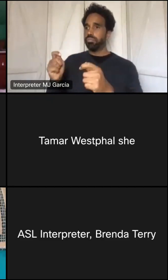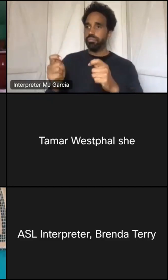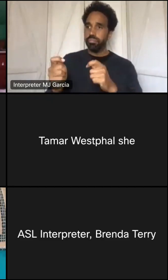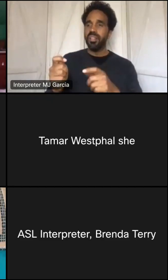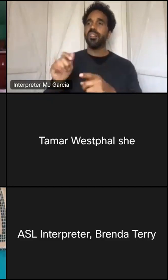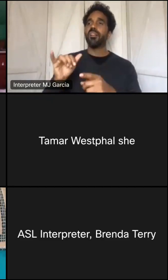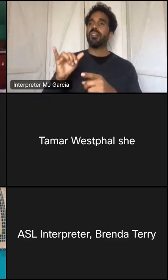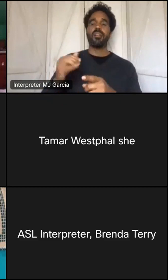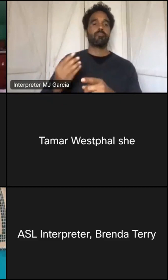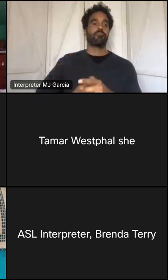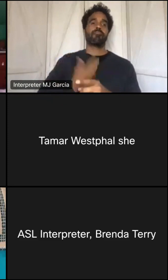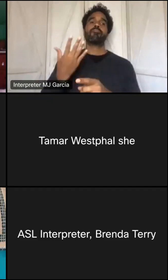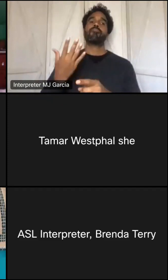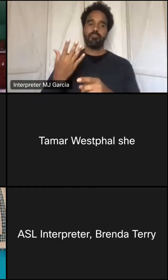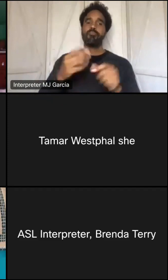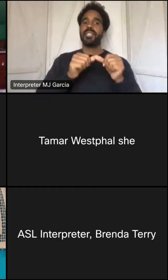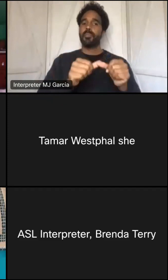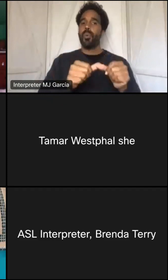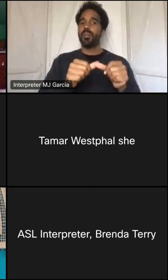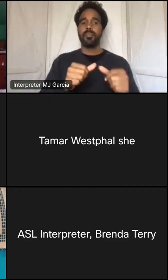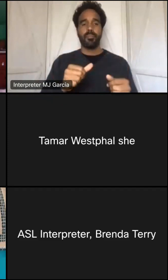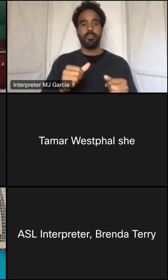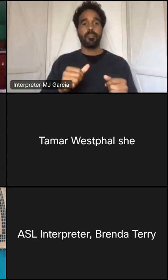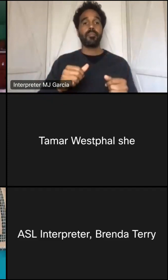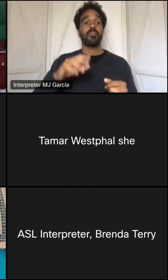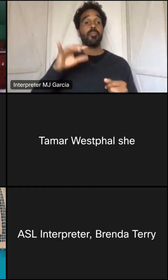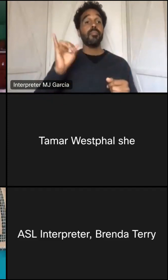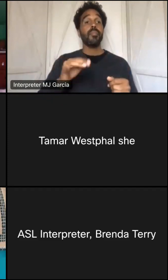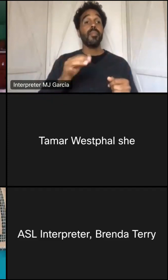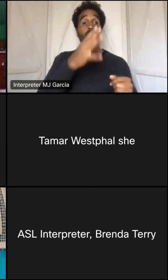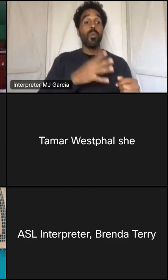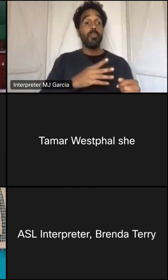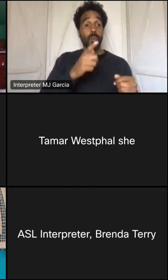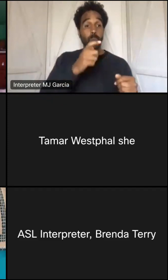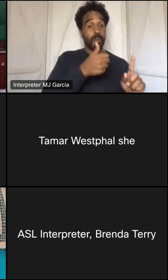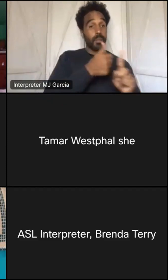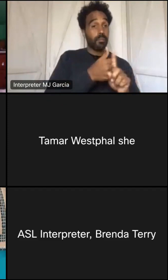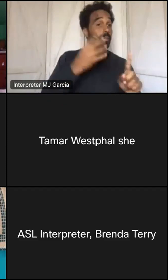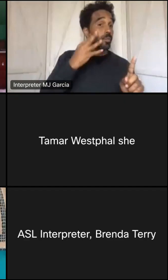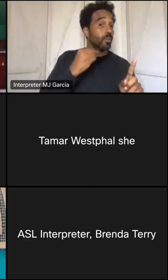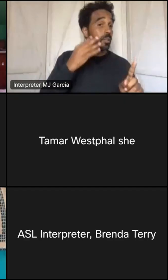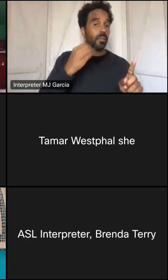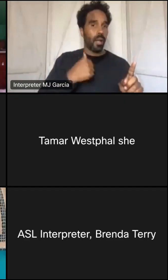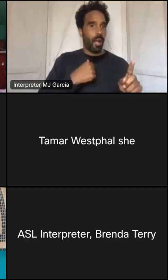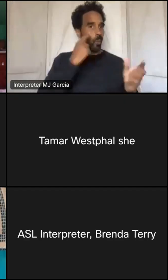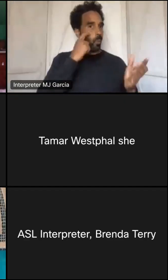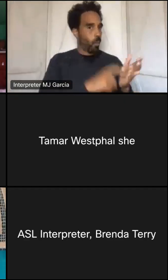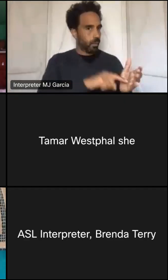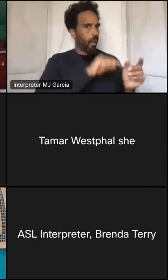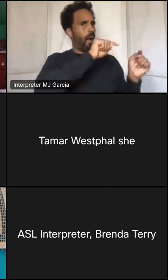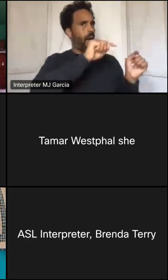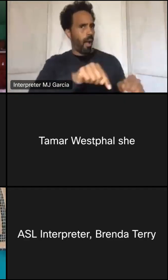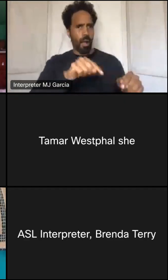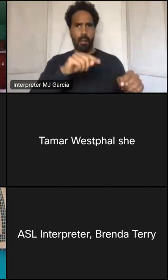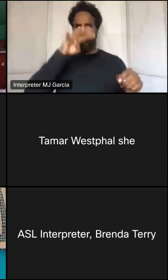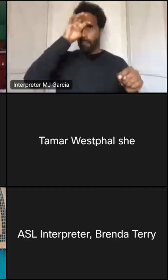going. Promotoras are a great inspiration for me, because I see how they first come to Enlace, with so many